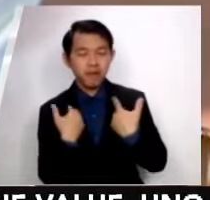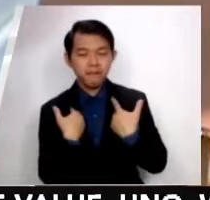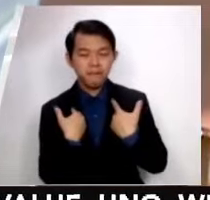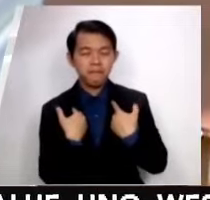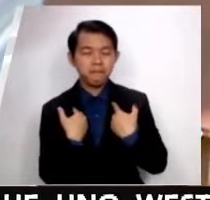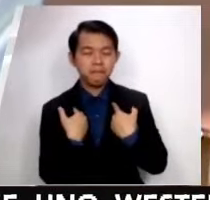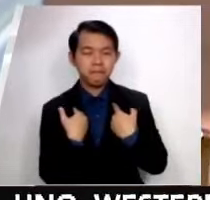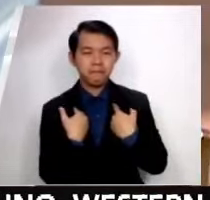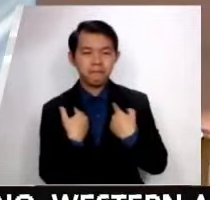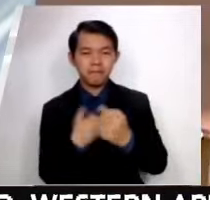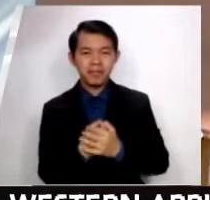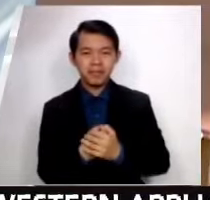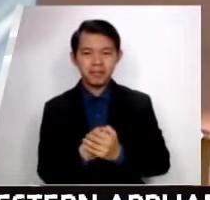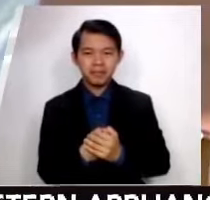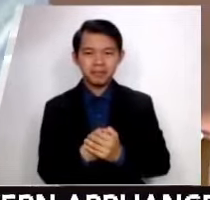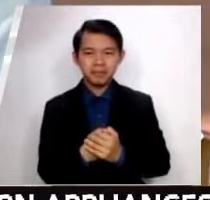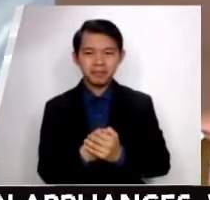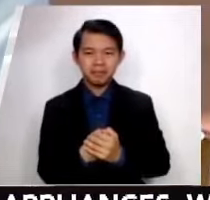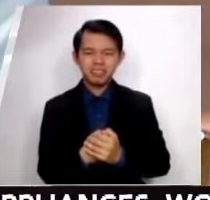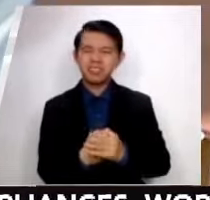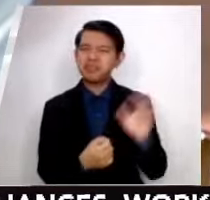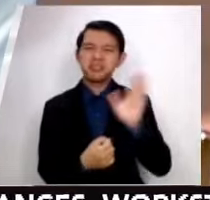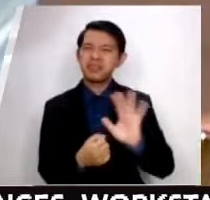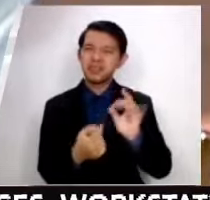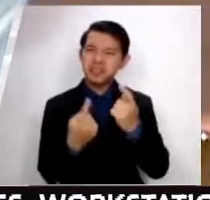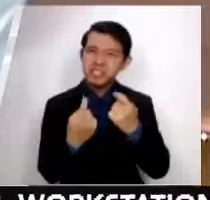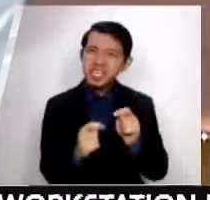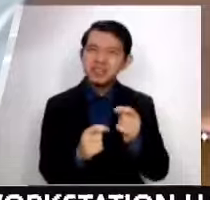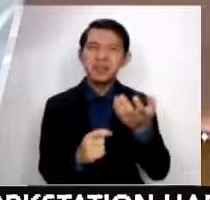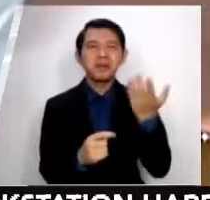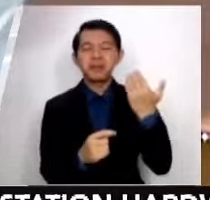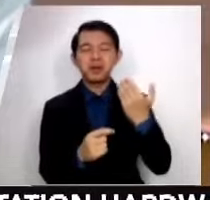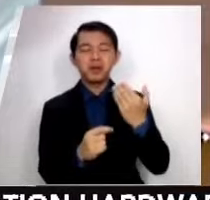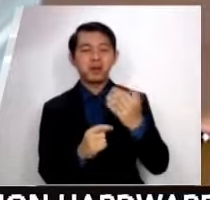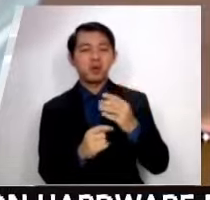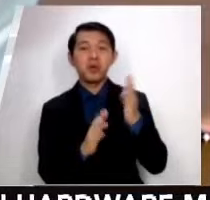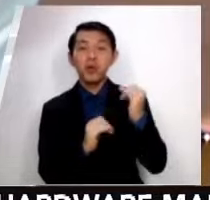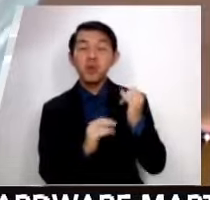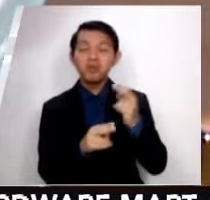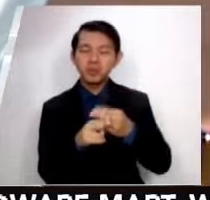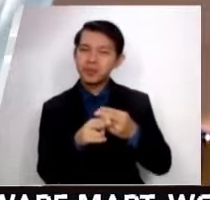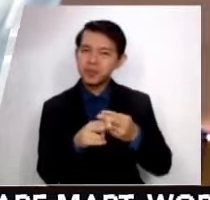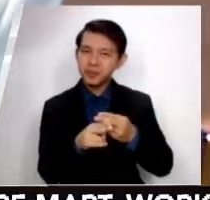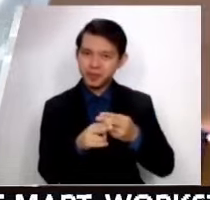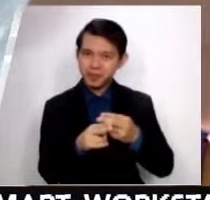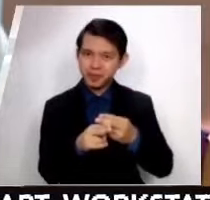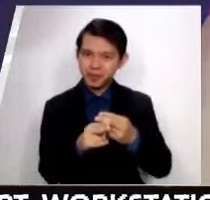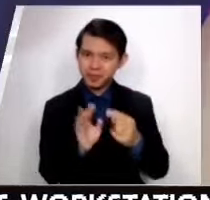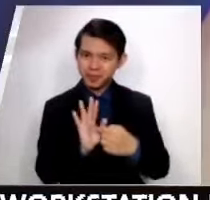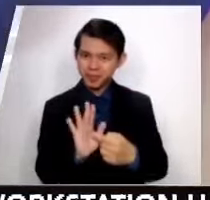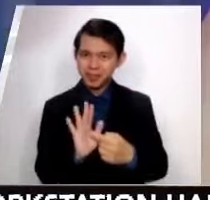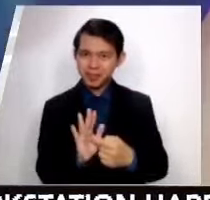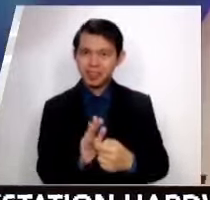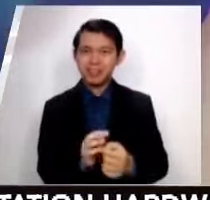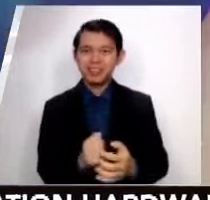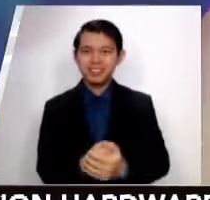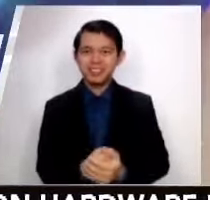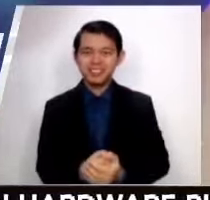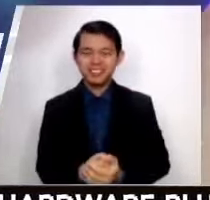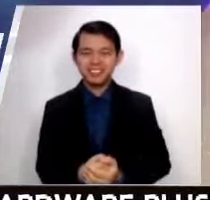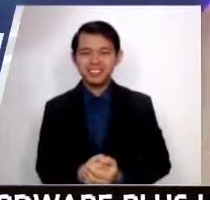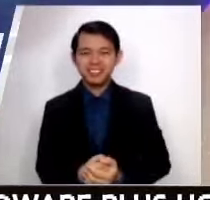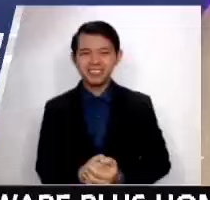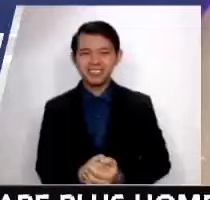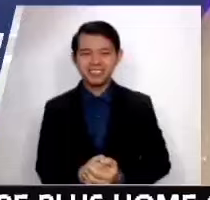has ever been done before. So hopefully, soon. Spin. Hindi kaya eh, hindi pwede na. Dumaan sa